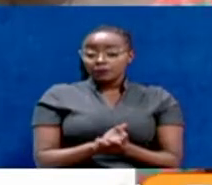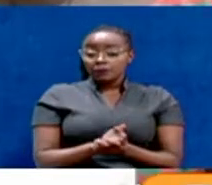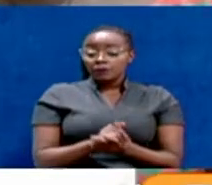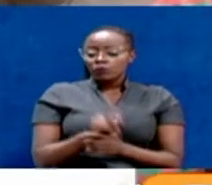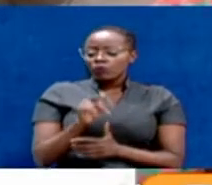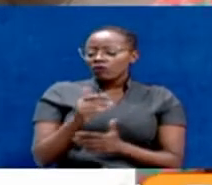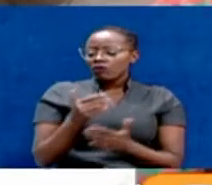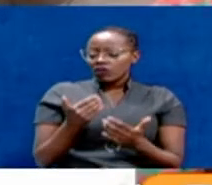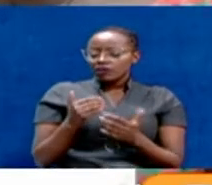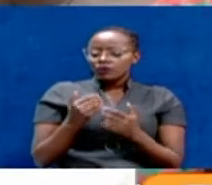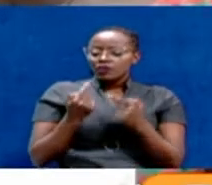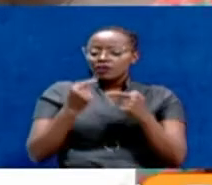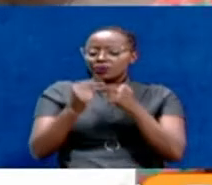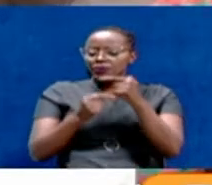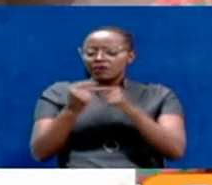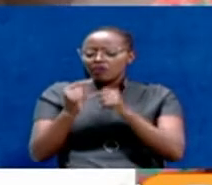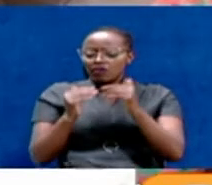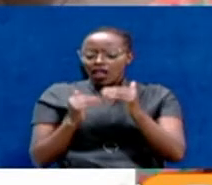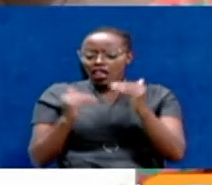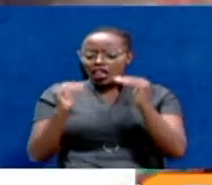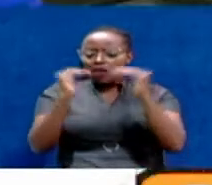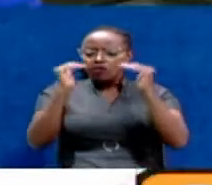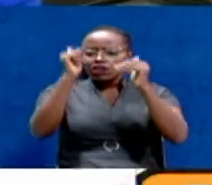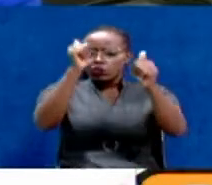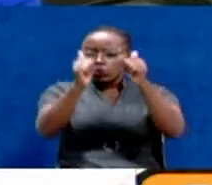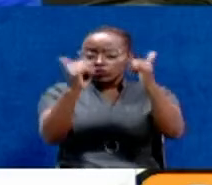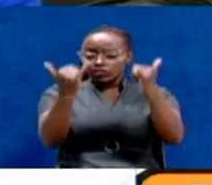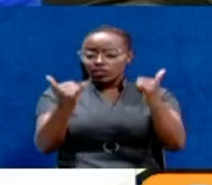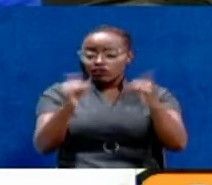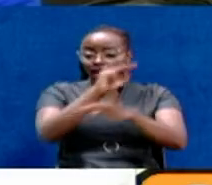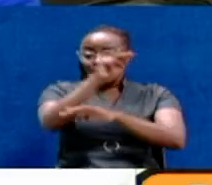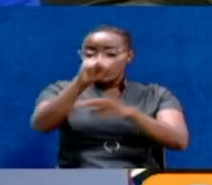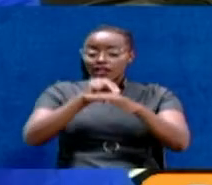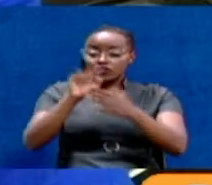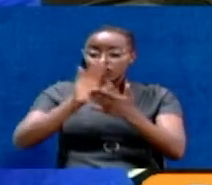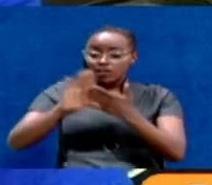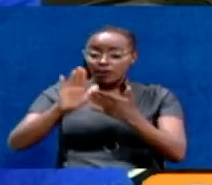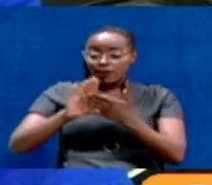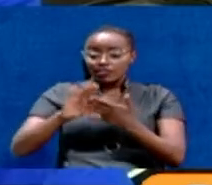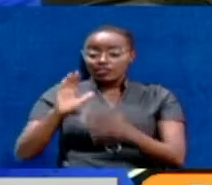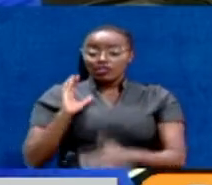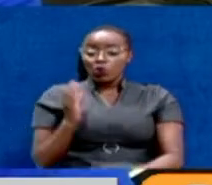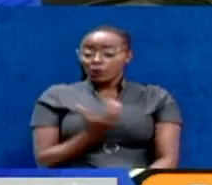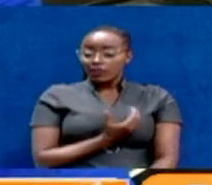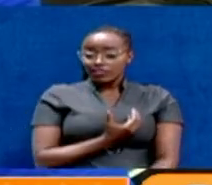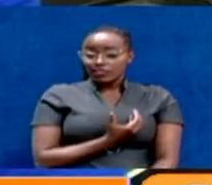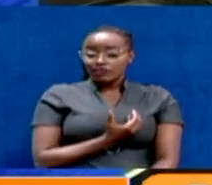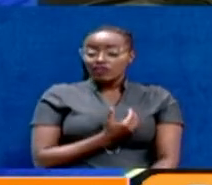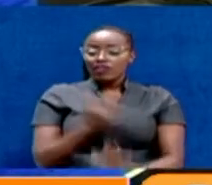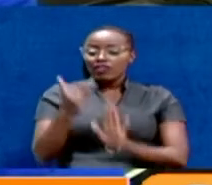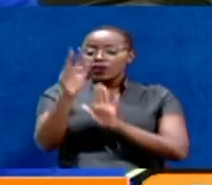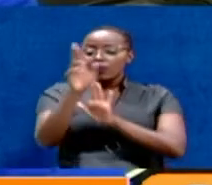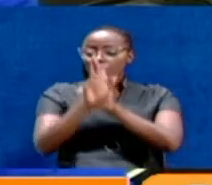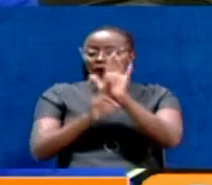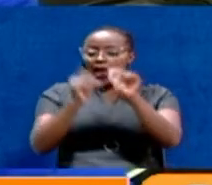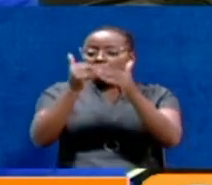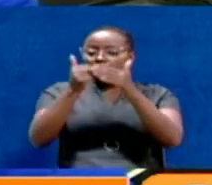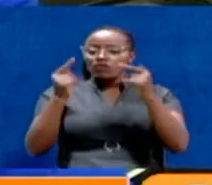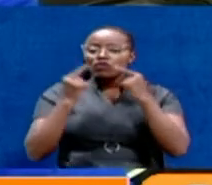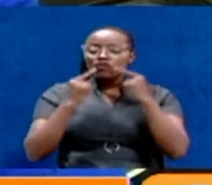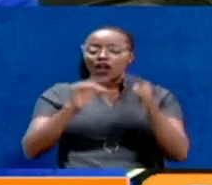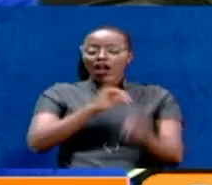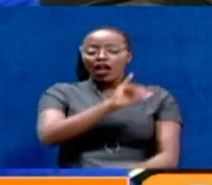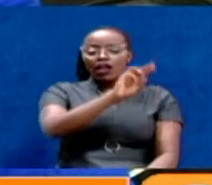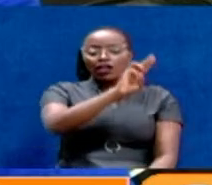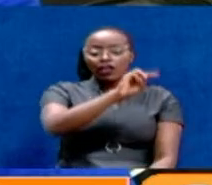The position is that going through the National Emergency Committee, the protocols that were given by